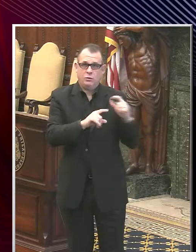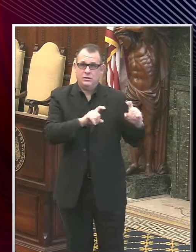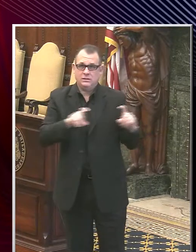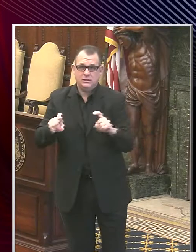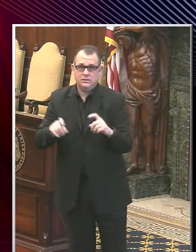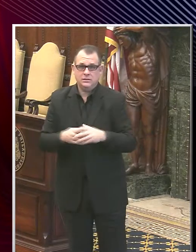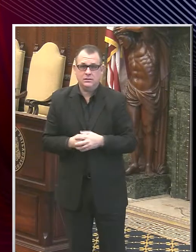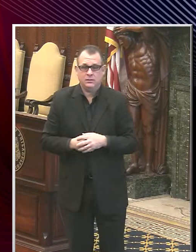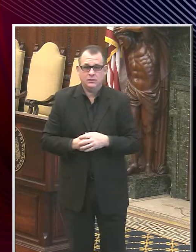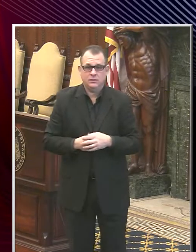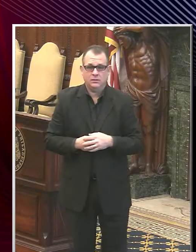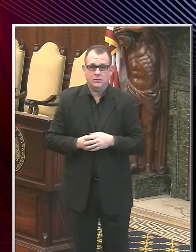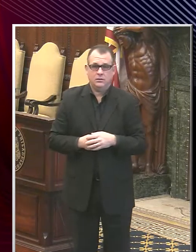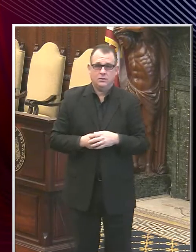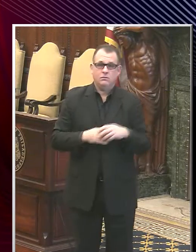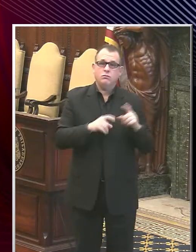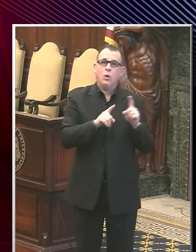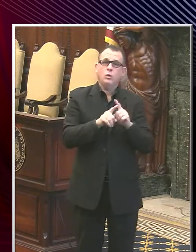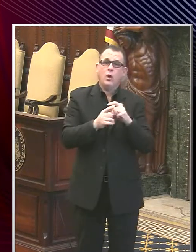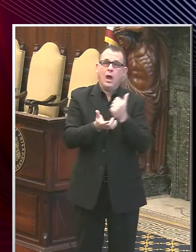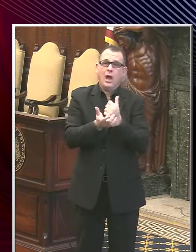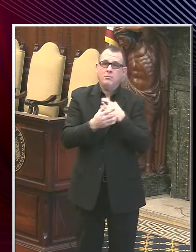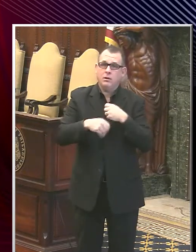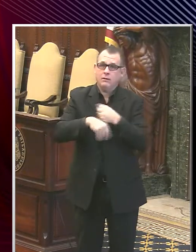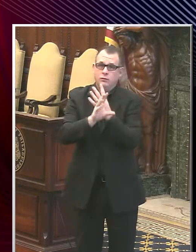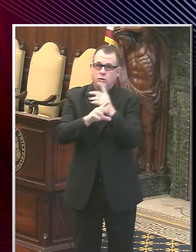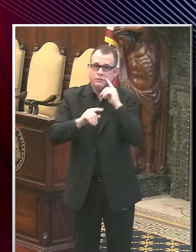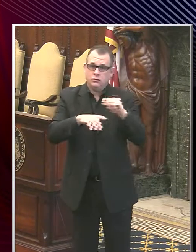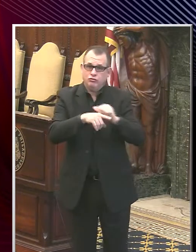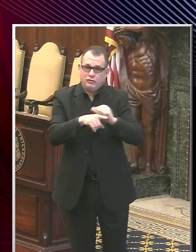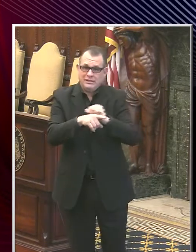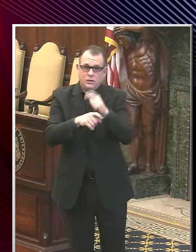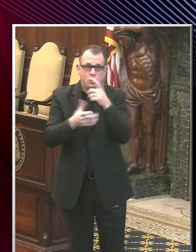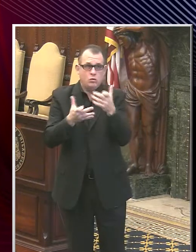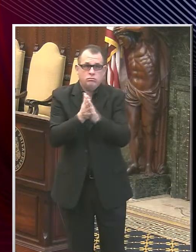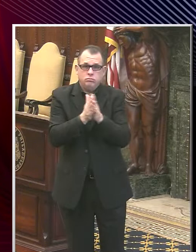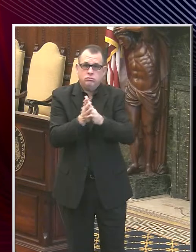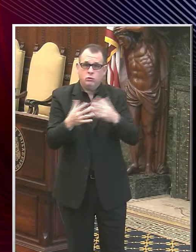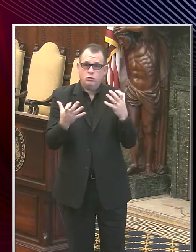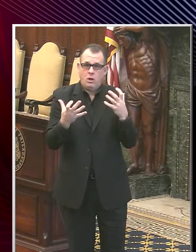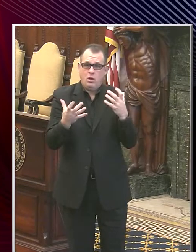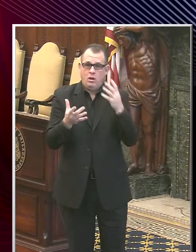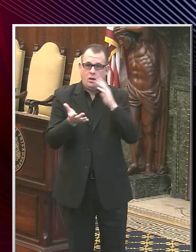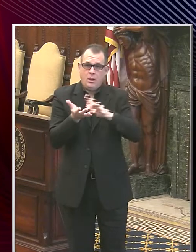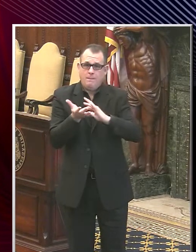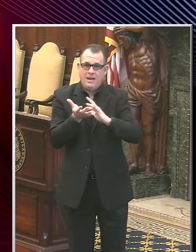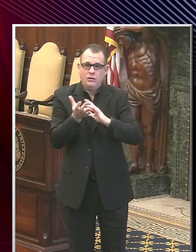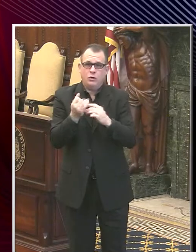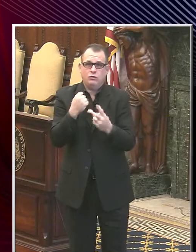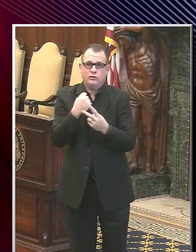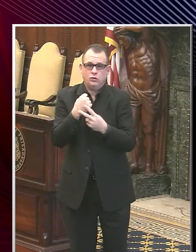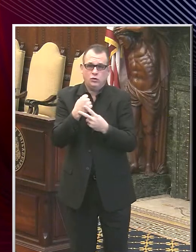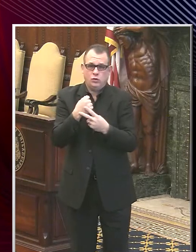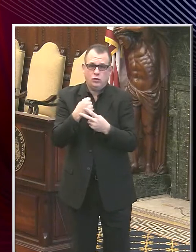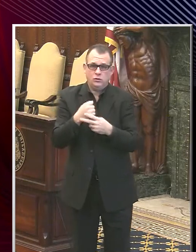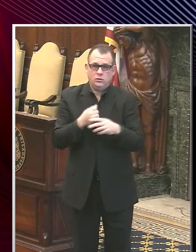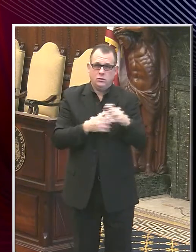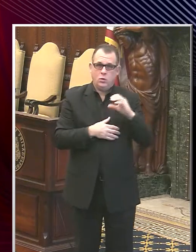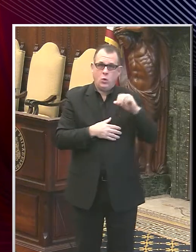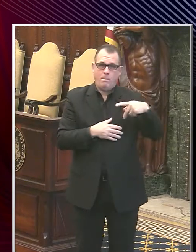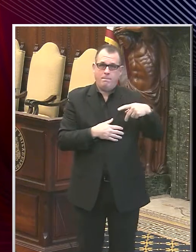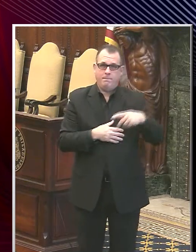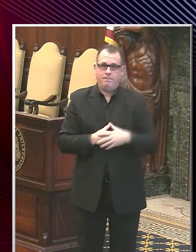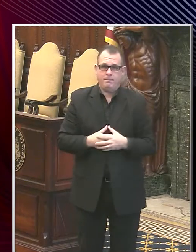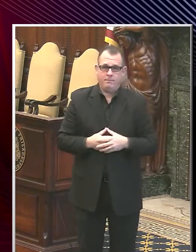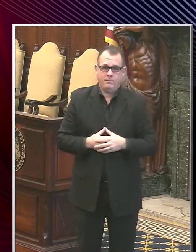in the testing. We'll also be holding virtual trainings for those interested in serving in the Medical Reserve Corps. It's not too late to